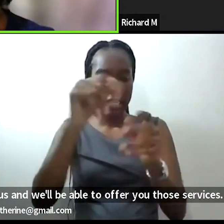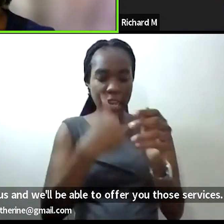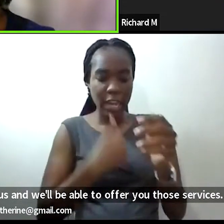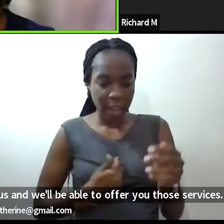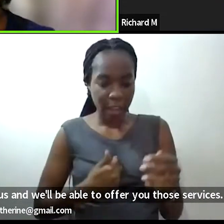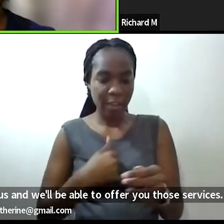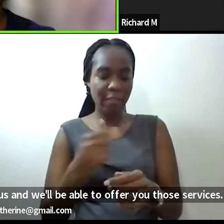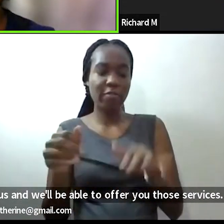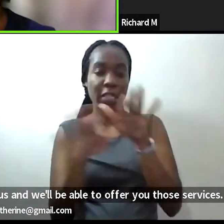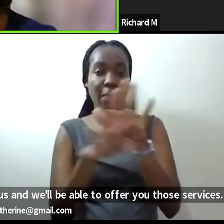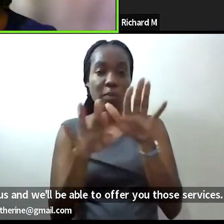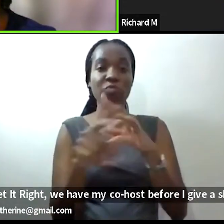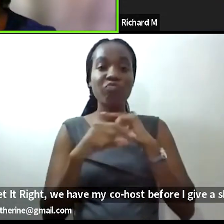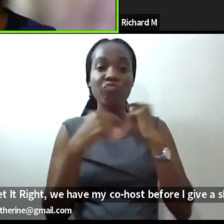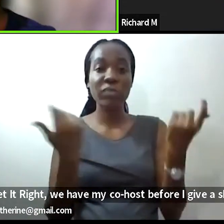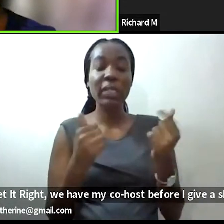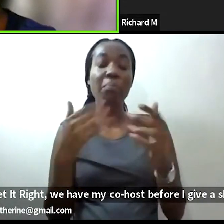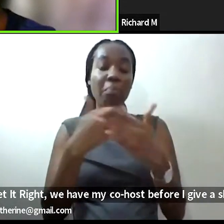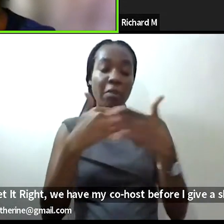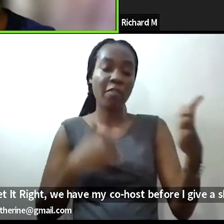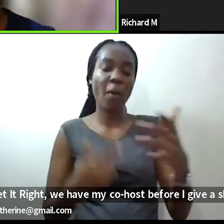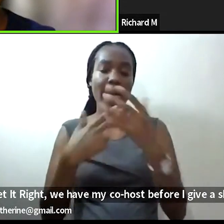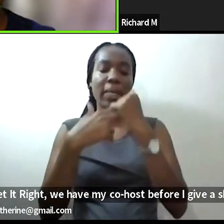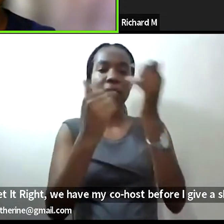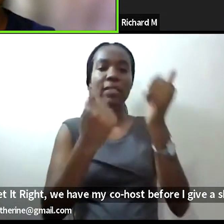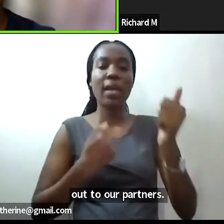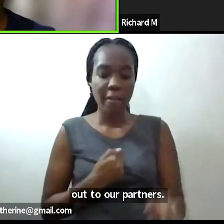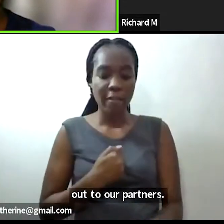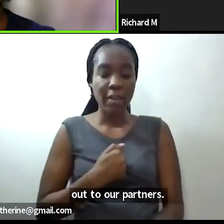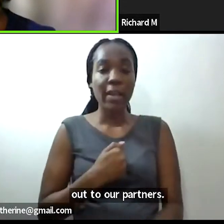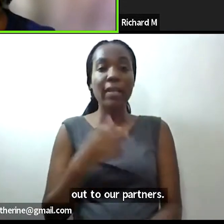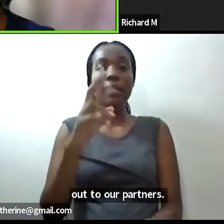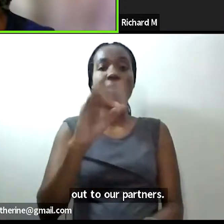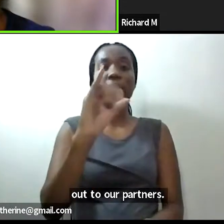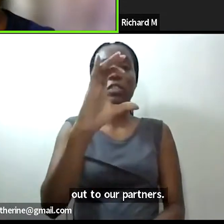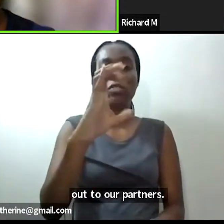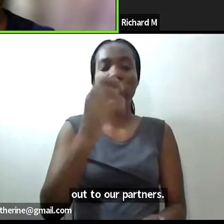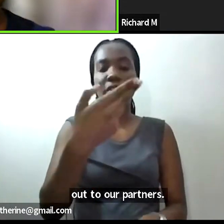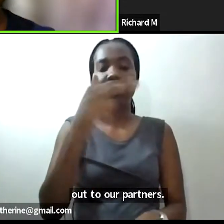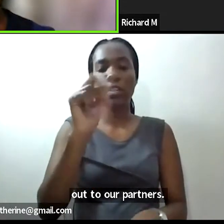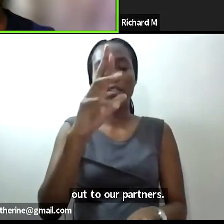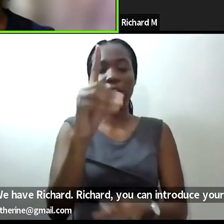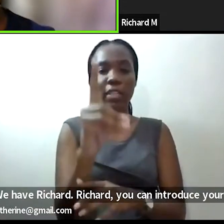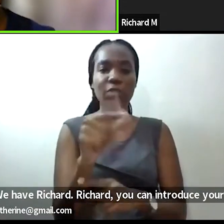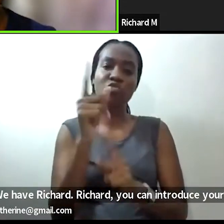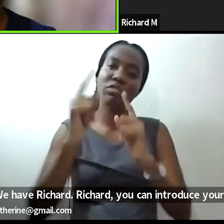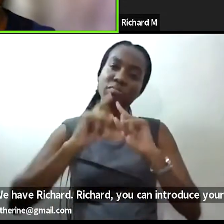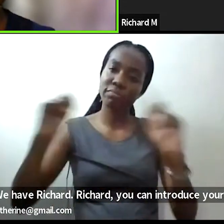I give a shout out to our partners, we have Richard. Richard, you can introduce yourself and tell people what you're